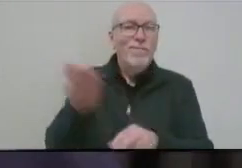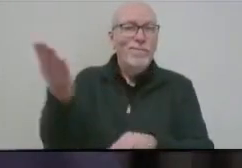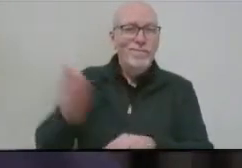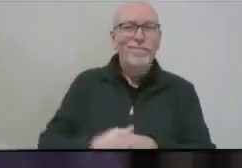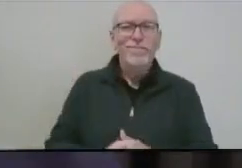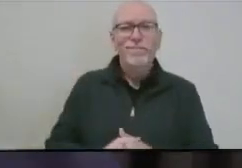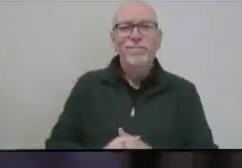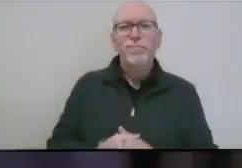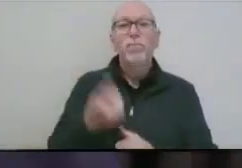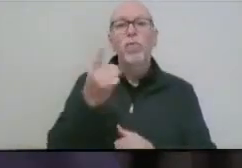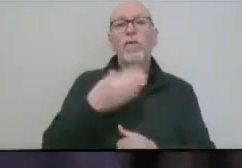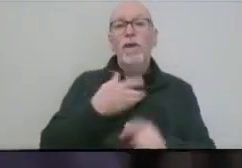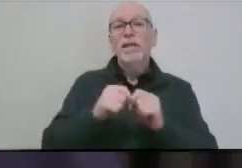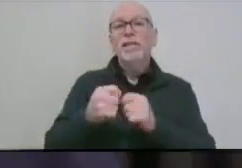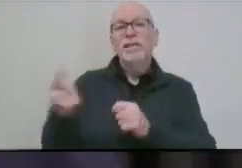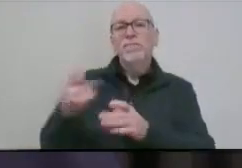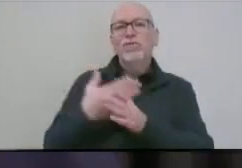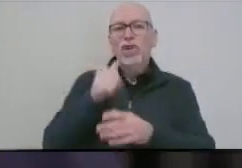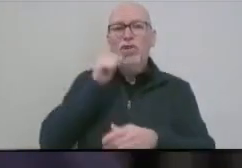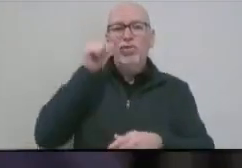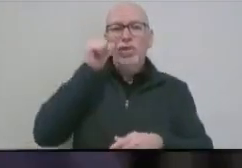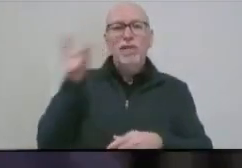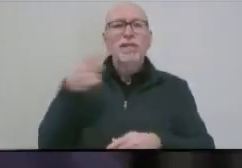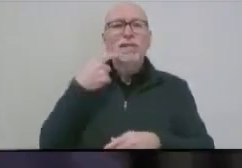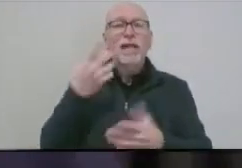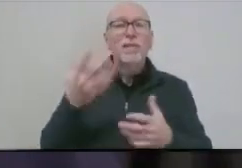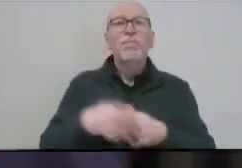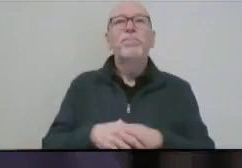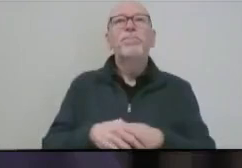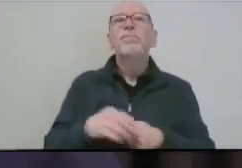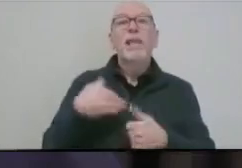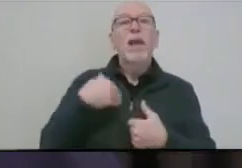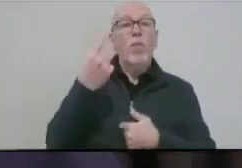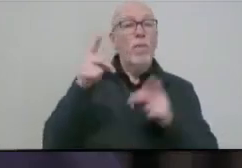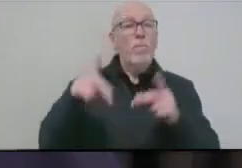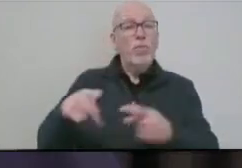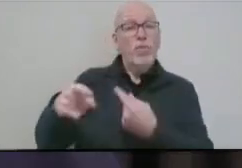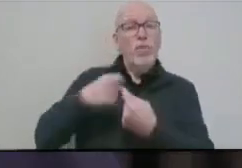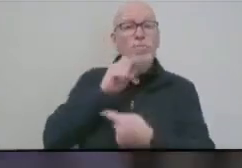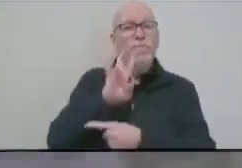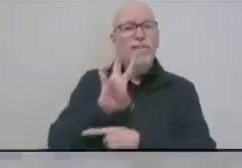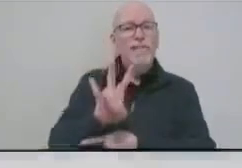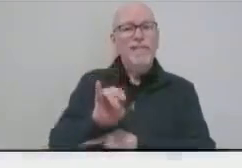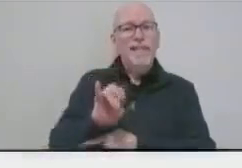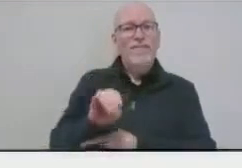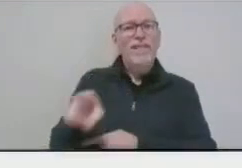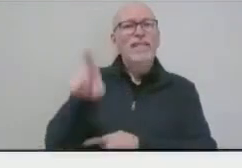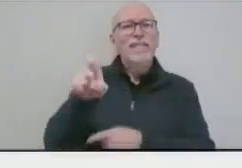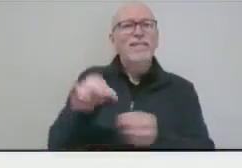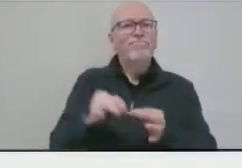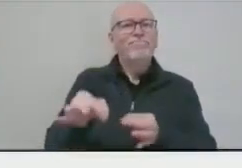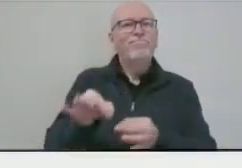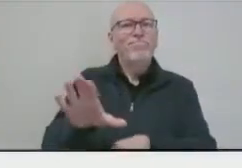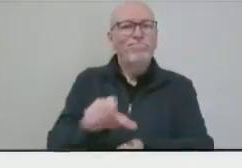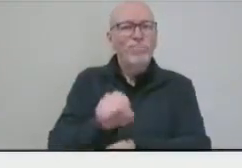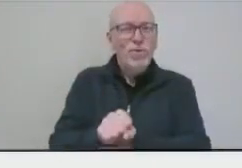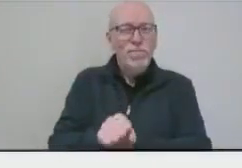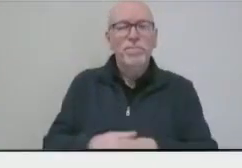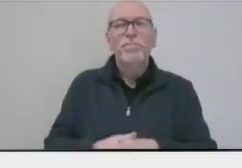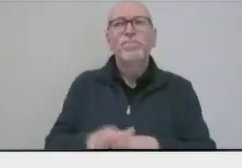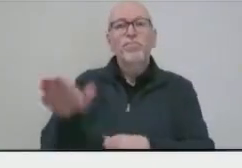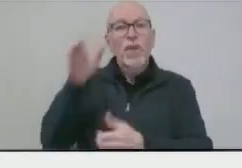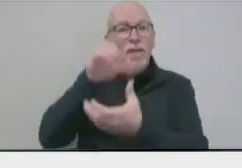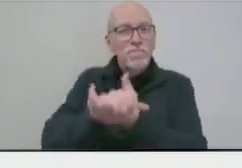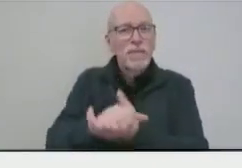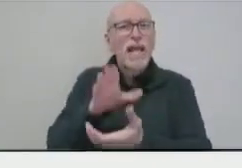members shared this yesterday. They said, "I had a caller that was 70 years old and needed to reschedule appointments for her, her husband,